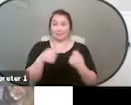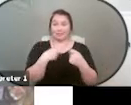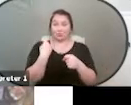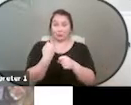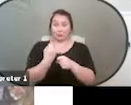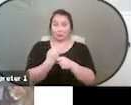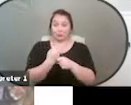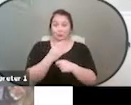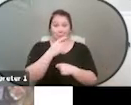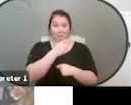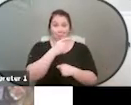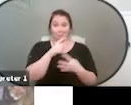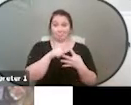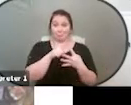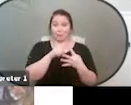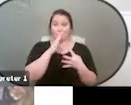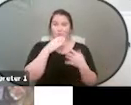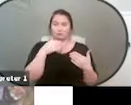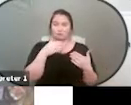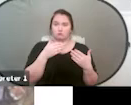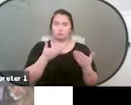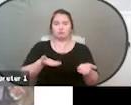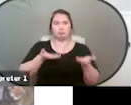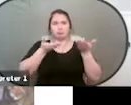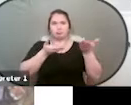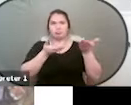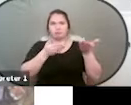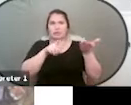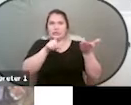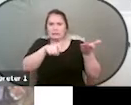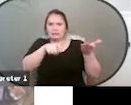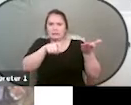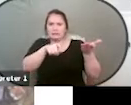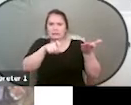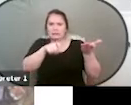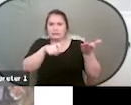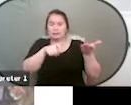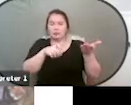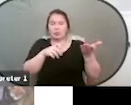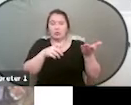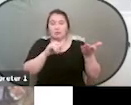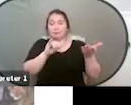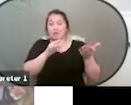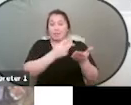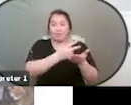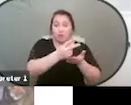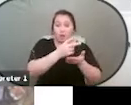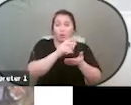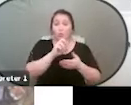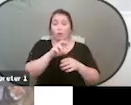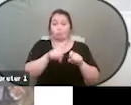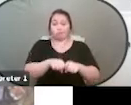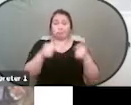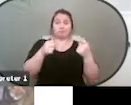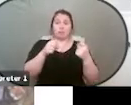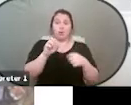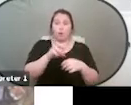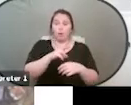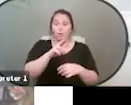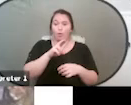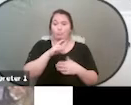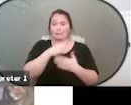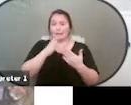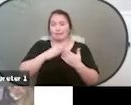option would address those items as needed, as they either as they fail or as they as they reach their end of useful life and need